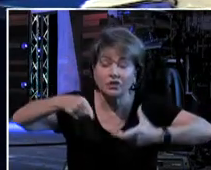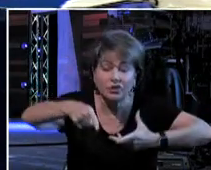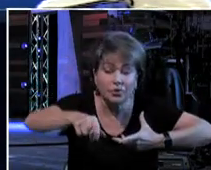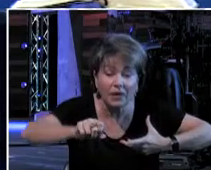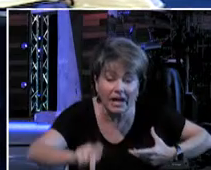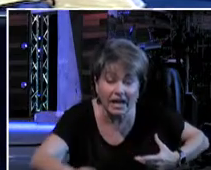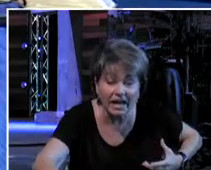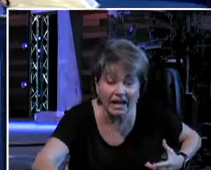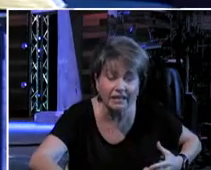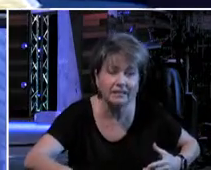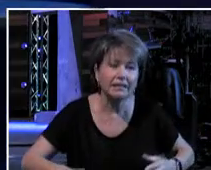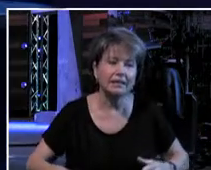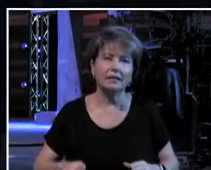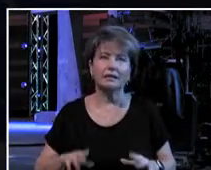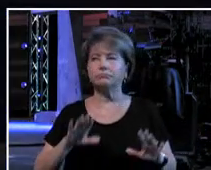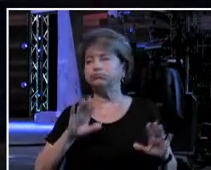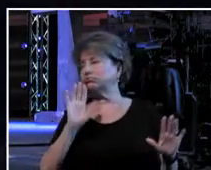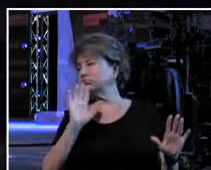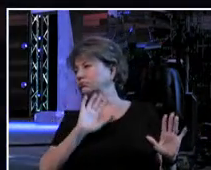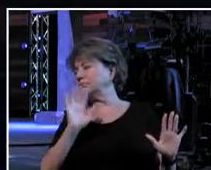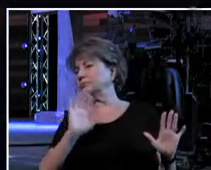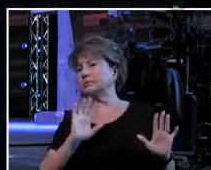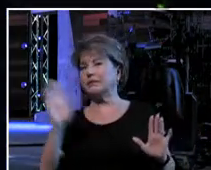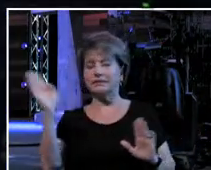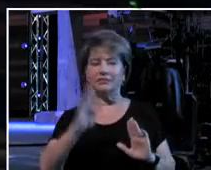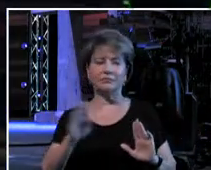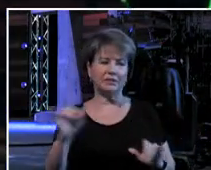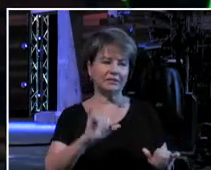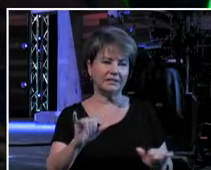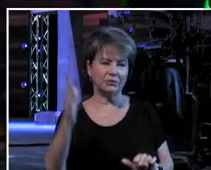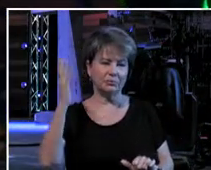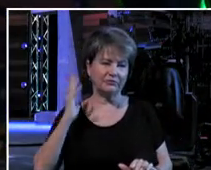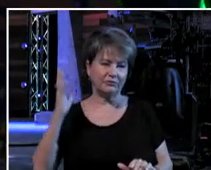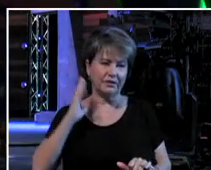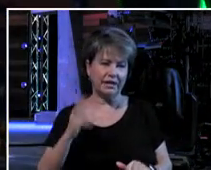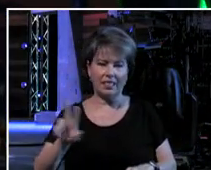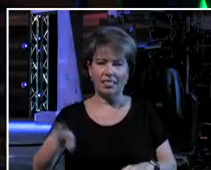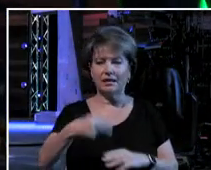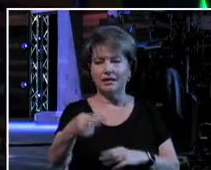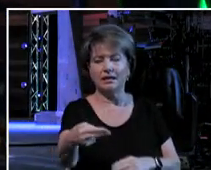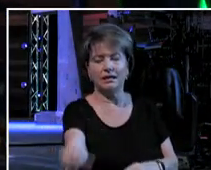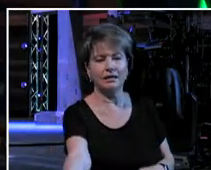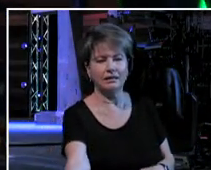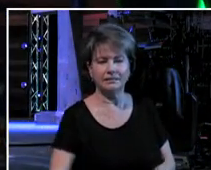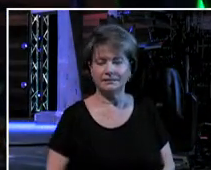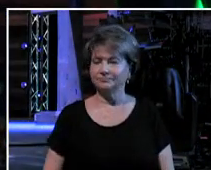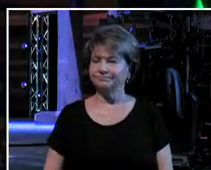great moments where I thought I'd never be the same. Now,